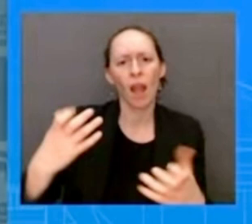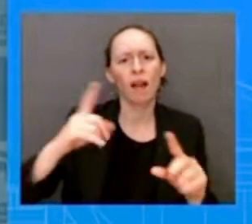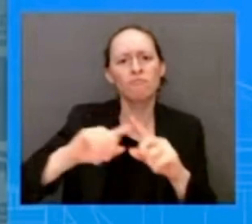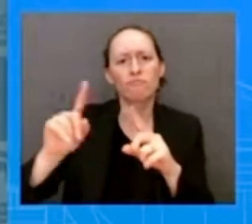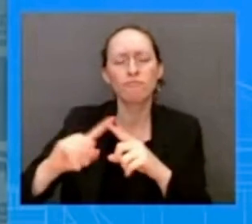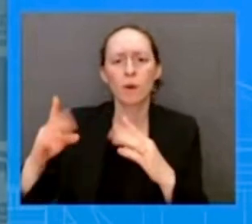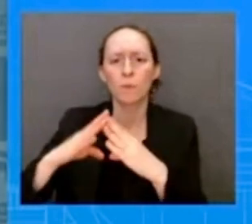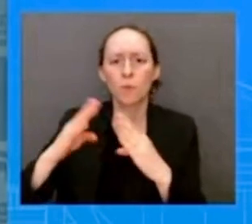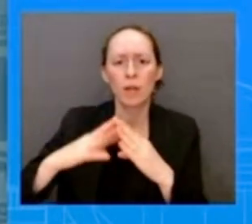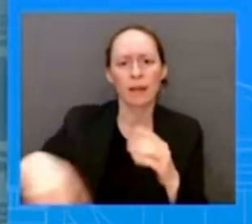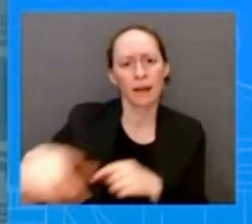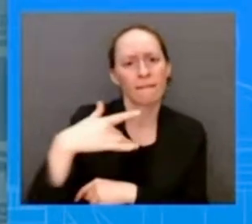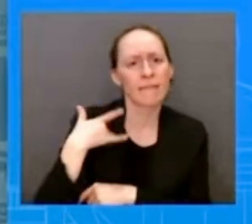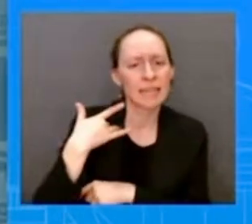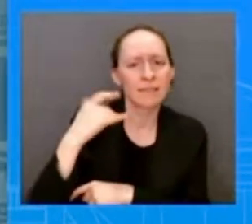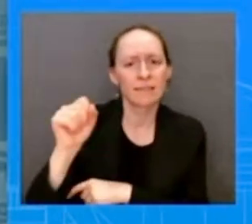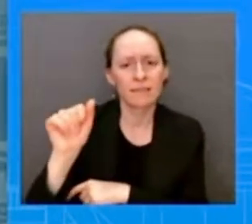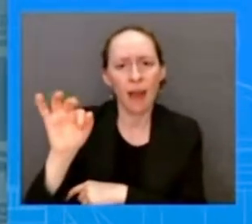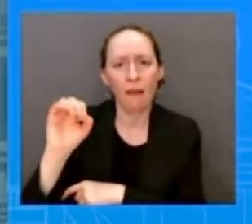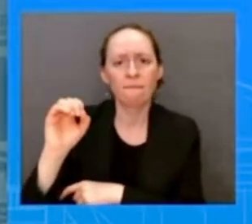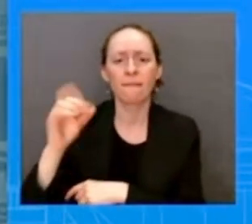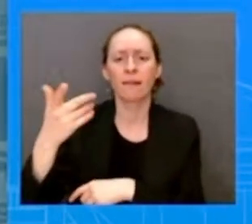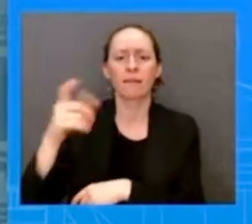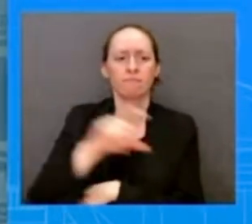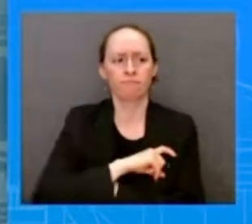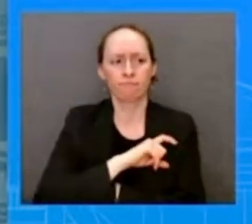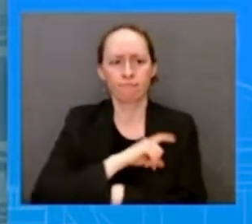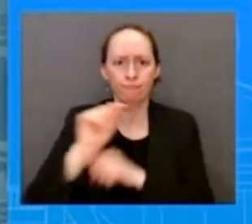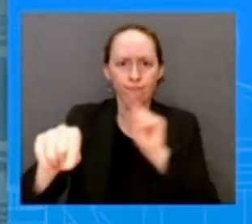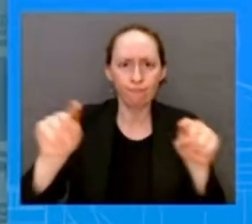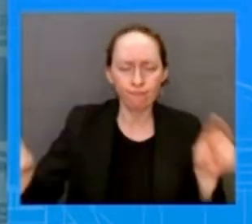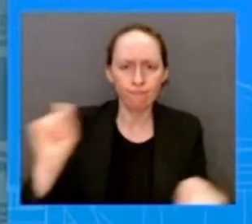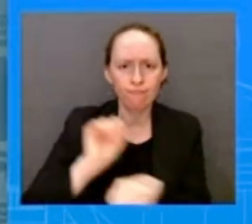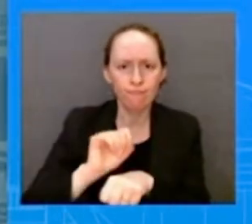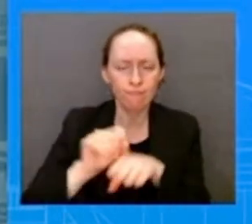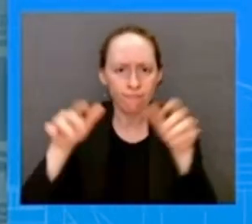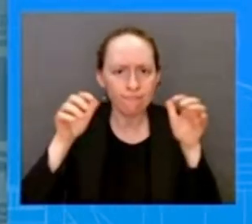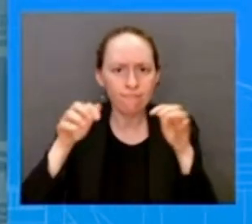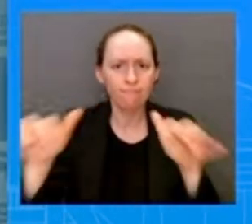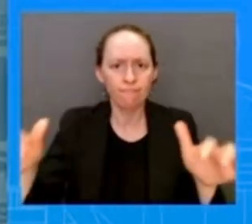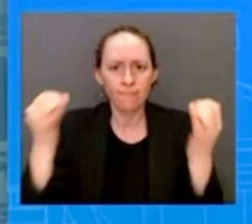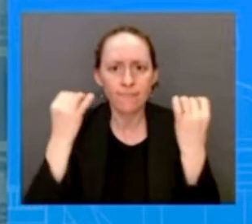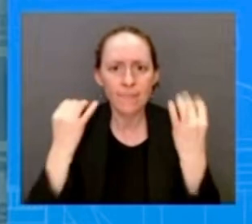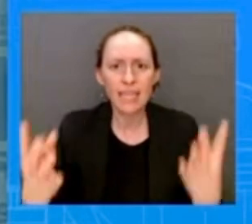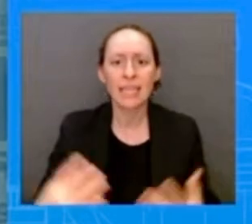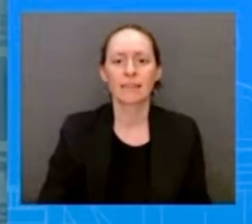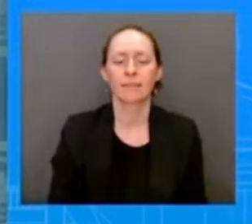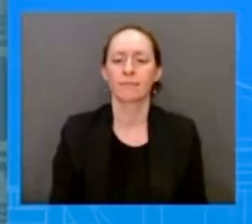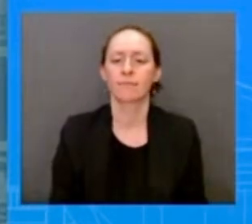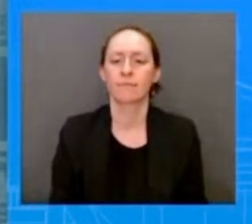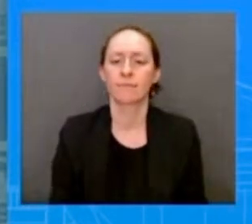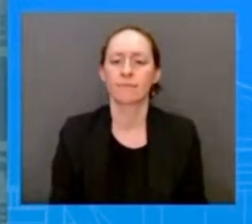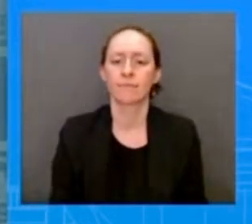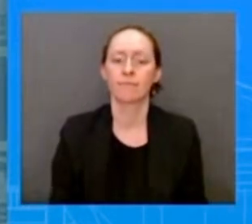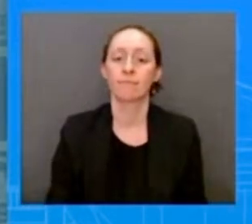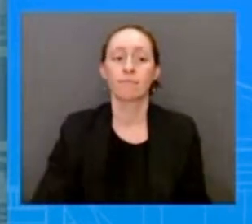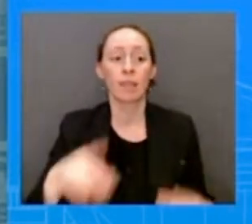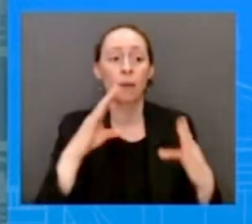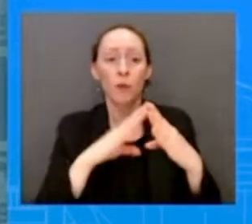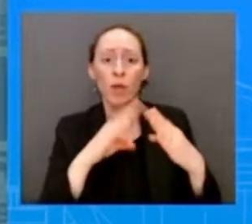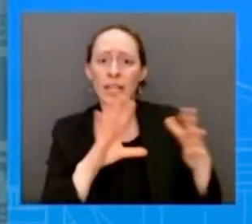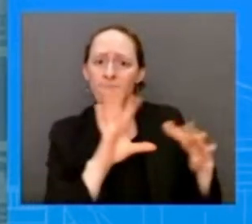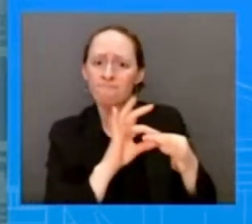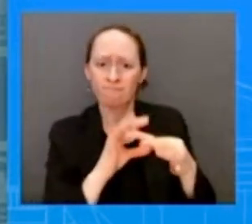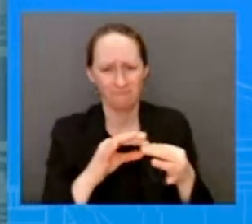that we have law enforcement in communities that continue to keep communities safe, that's something that he has led on. So when it comes to what